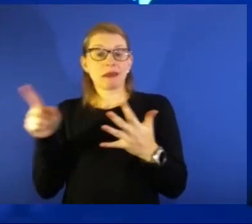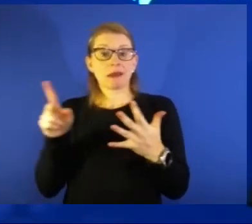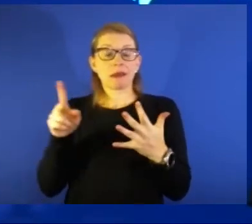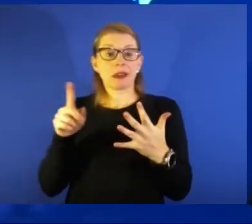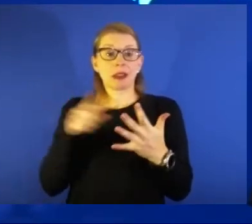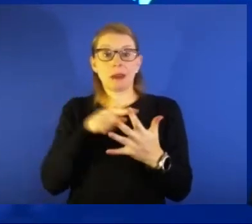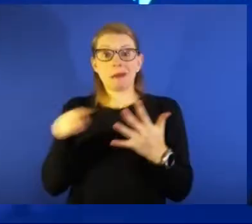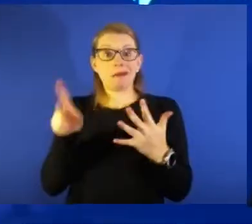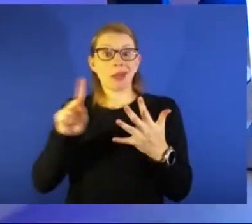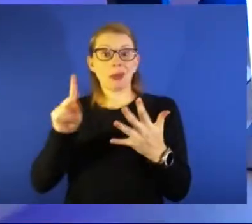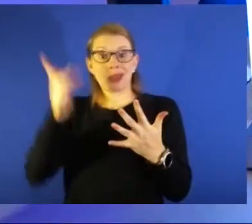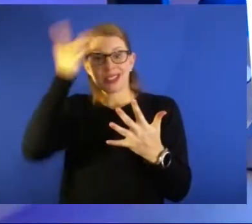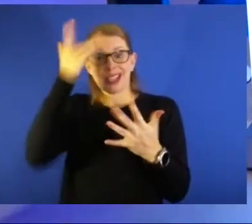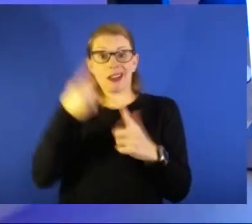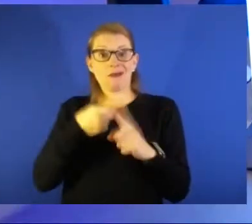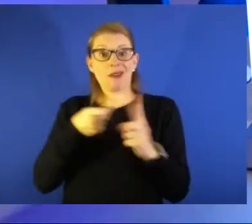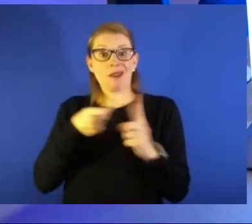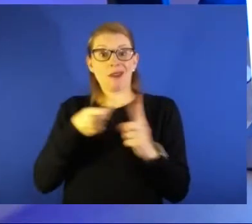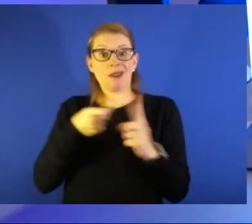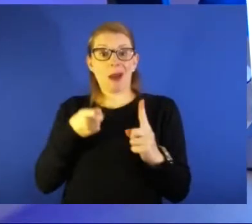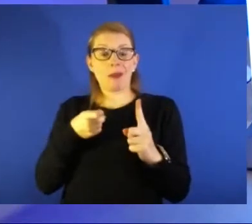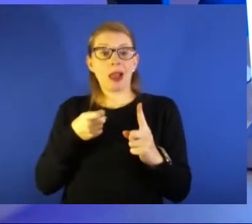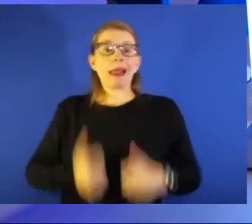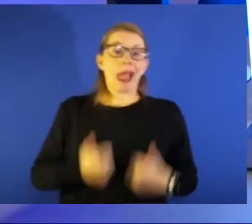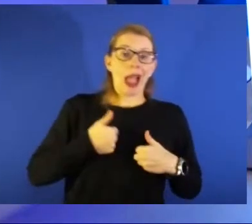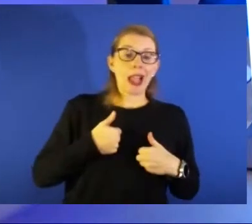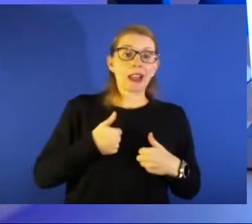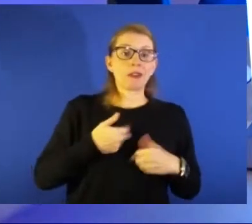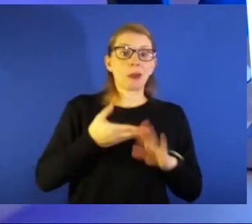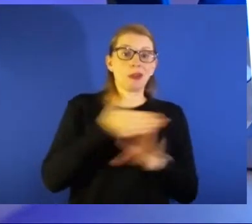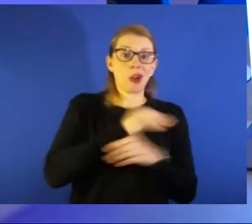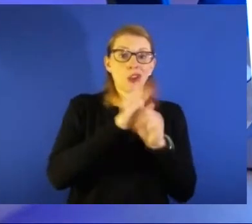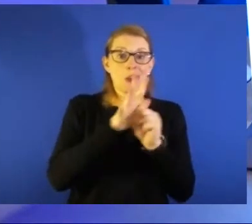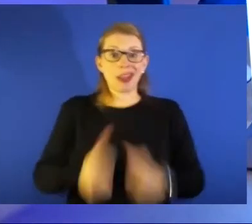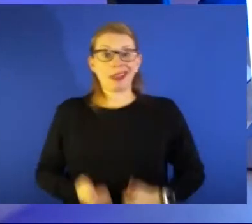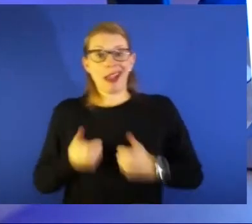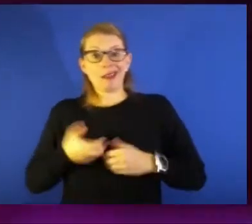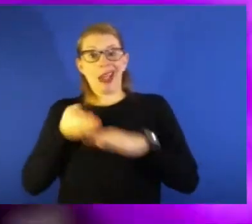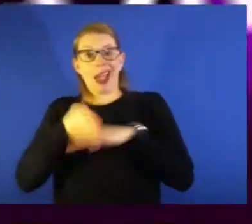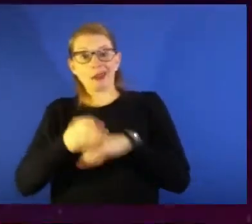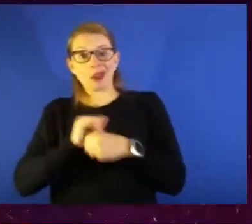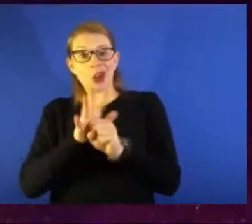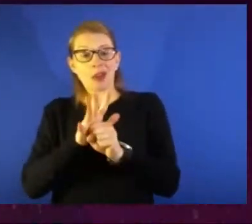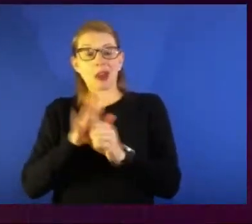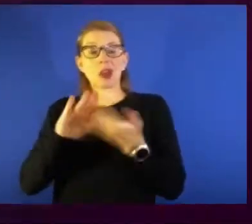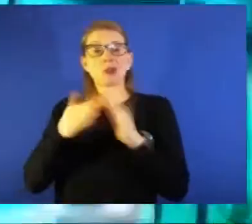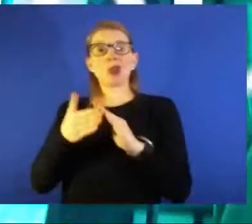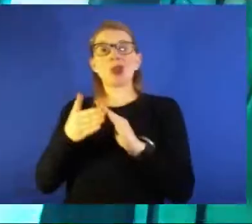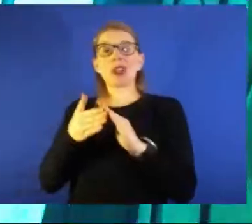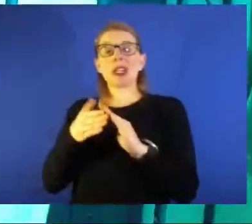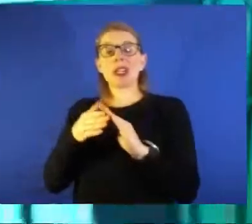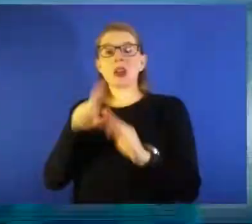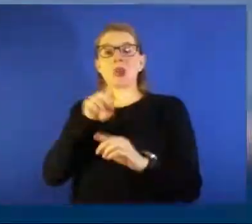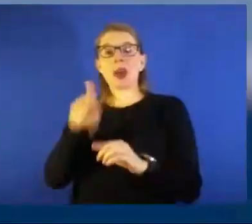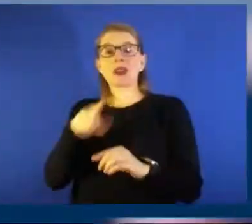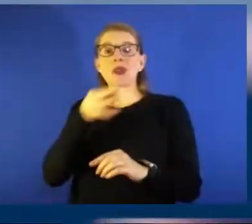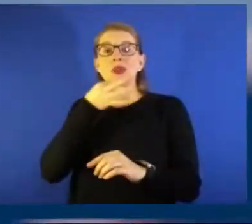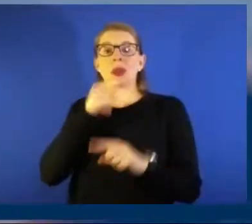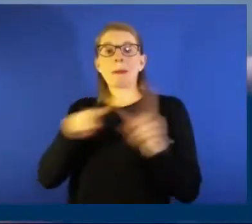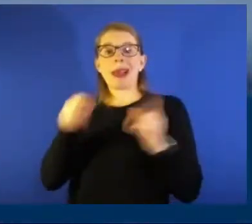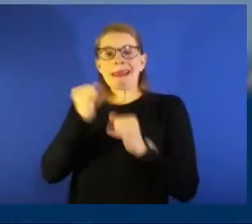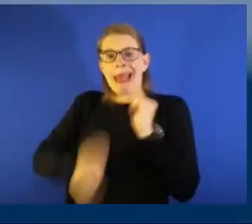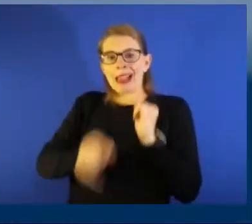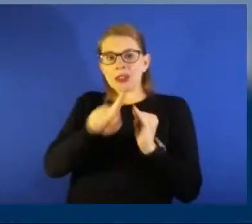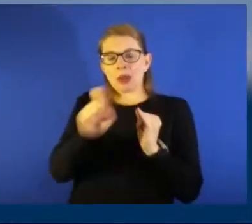sick from. There was life before COVID. There'll be life after COVID. Yeah. So we're going to get to community questions here in just a second. But just last question, though, before we